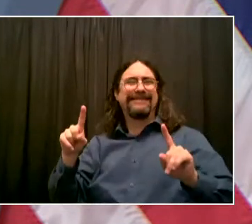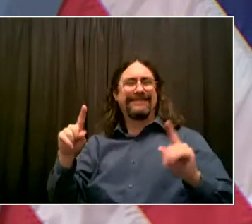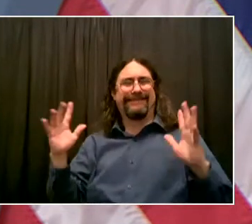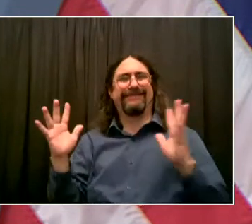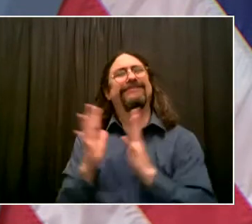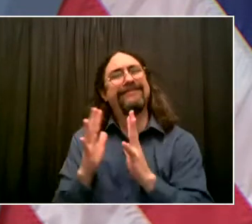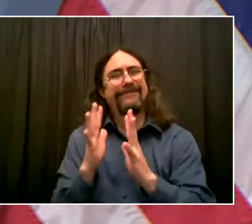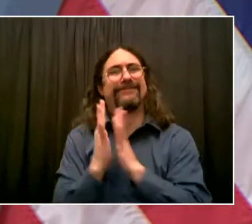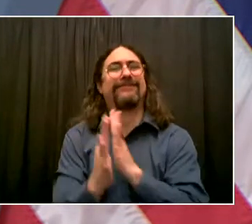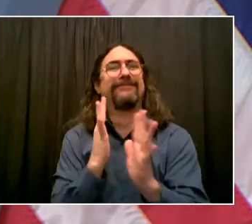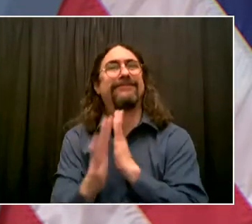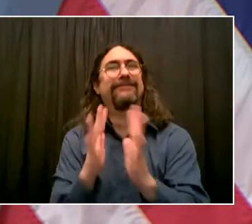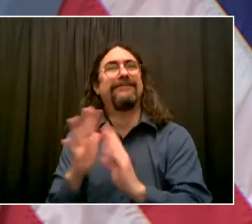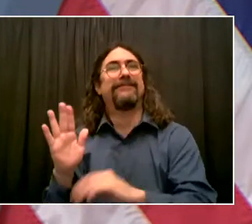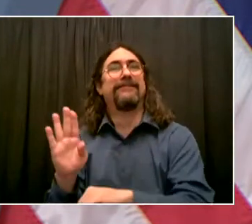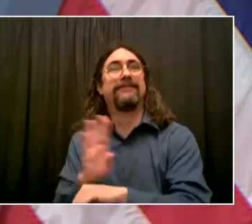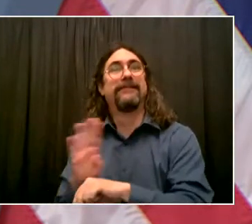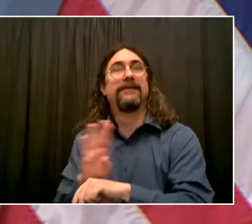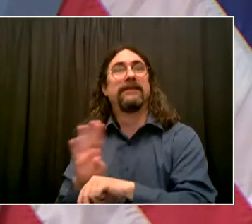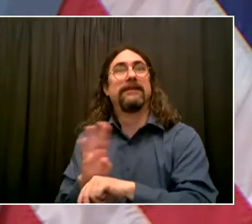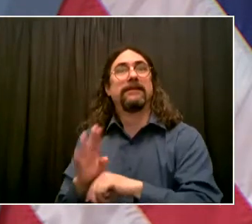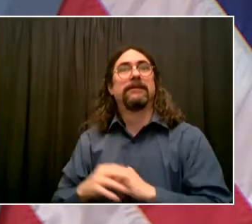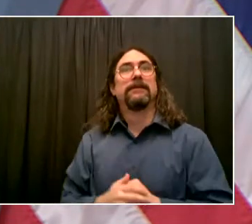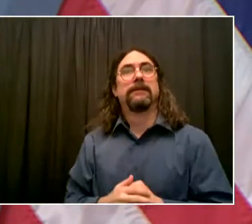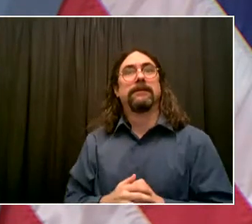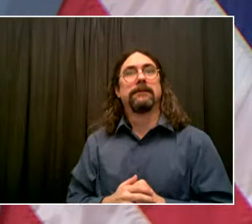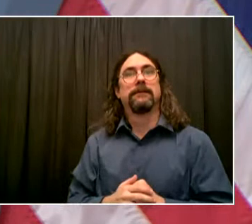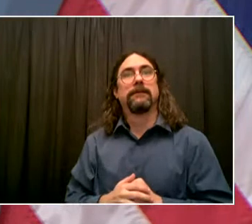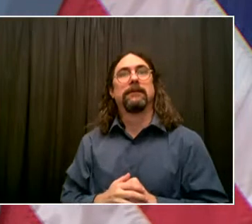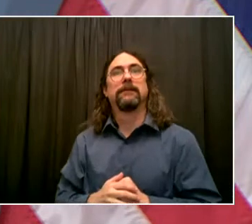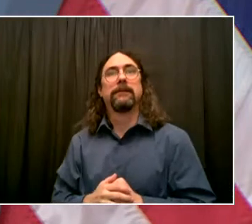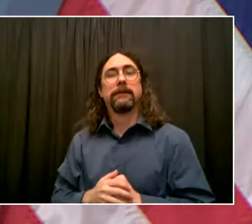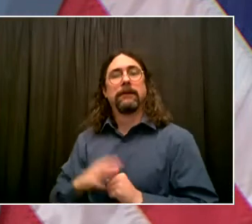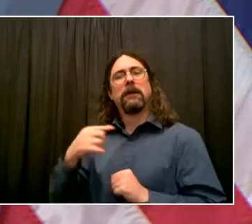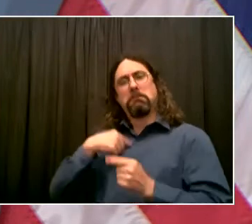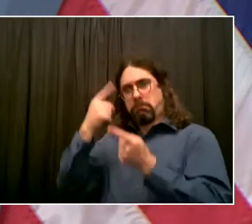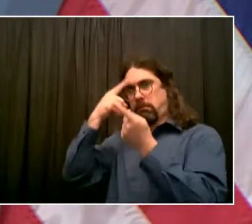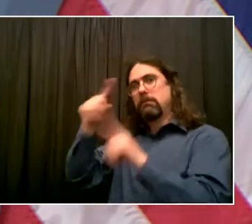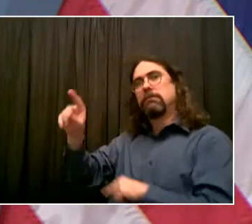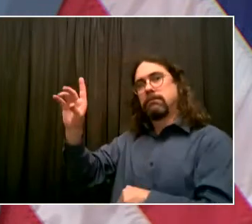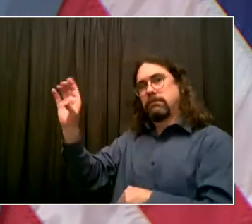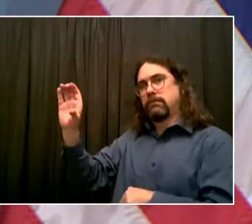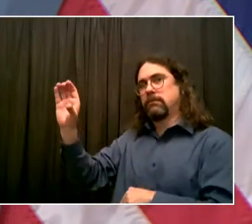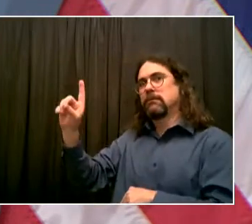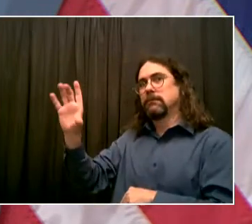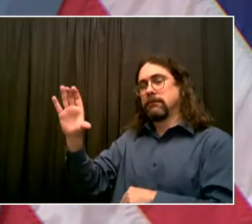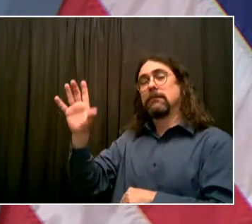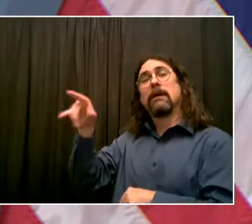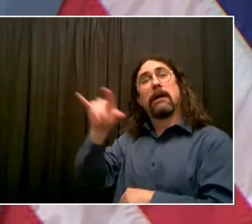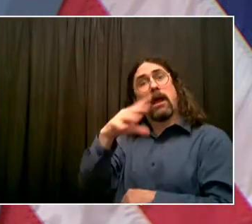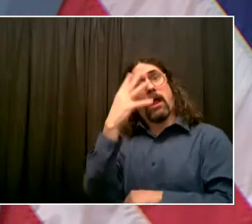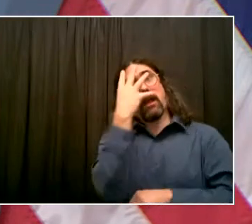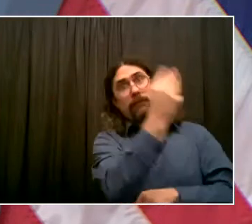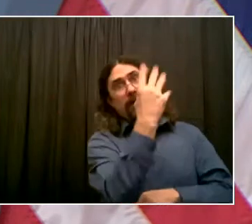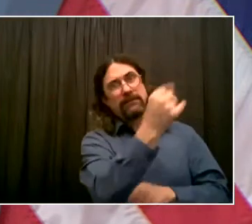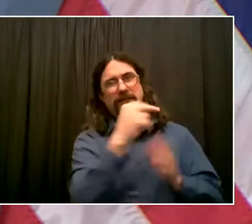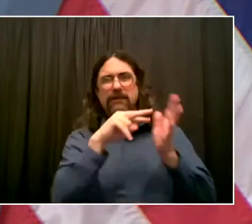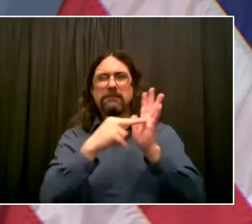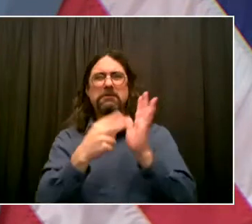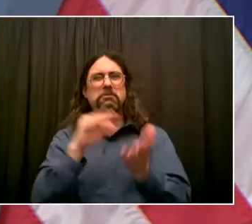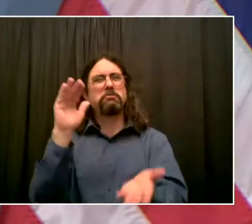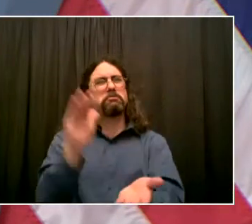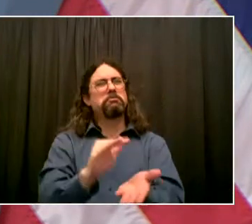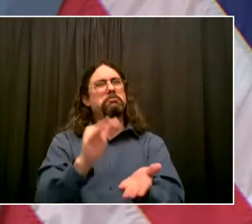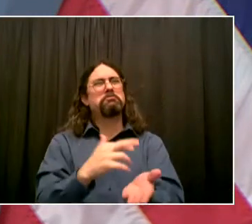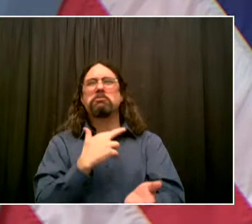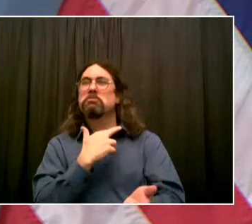risk when you're outdoors, when you are in a place that is crowded, when there are more people, when there's less ability to